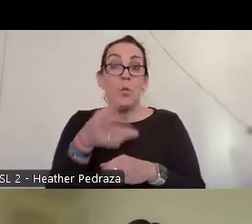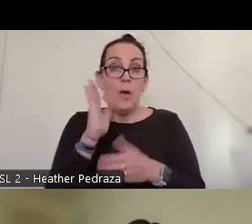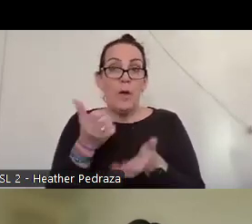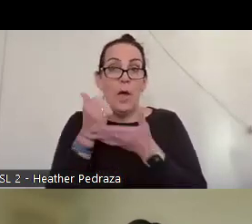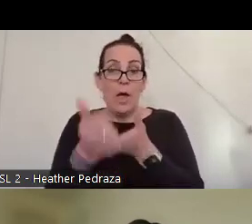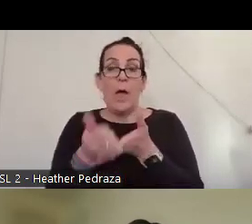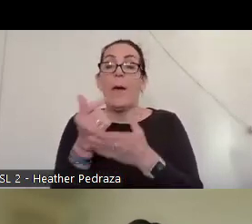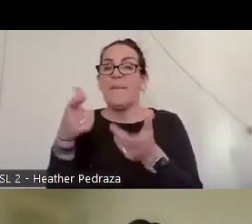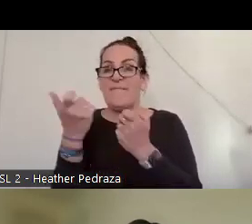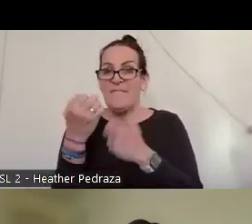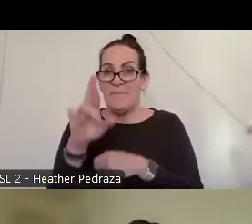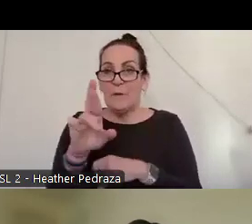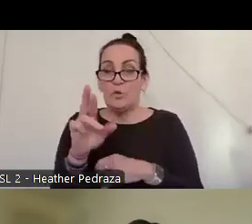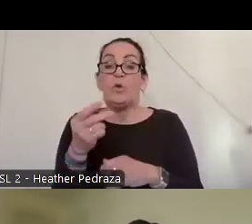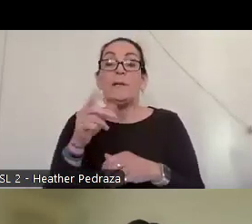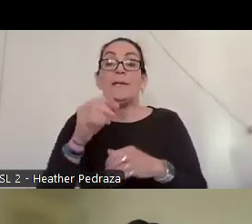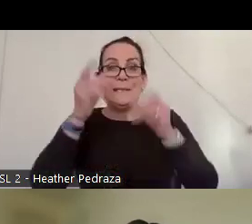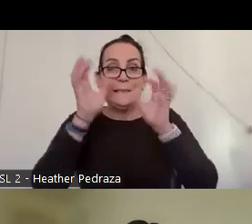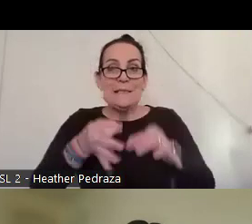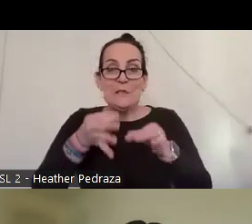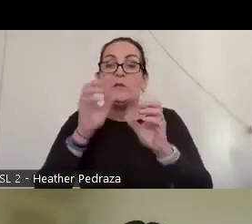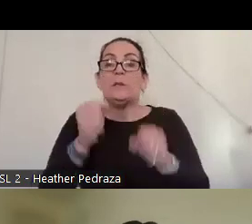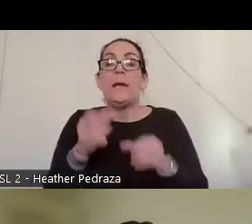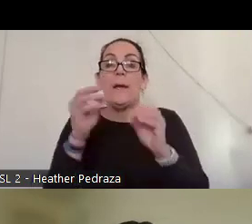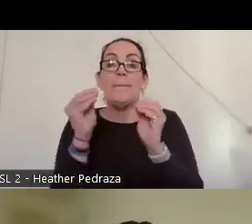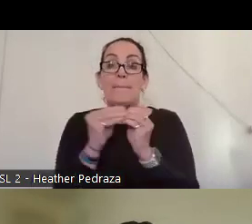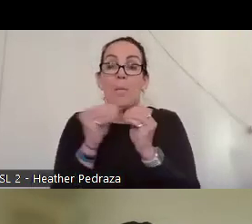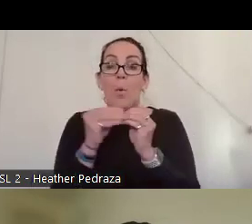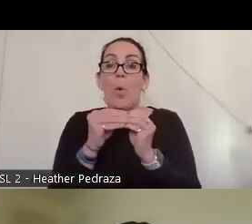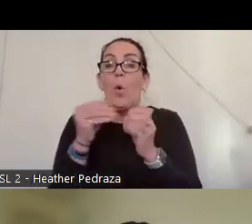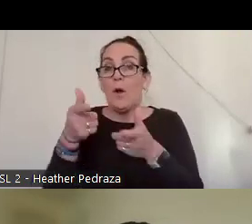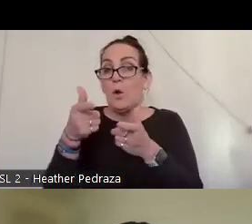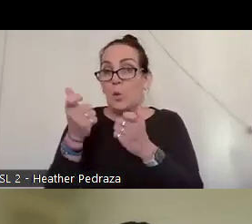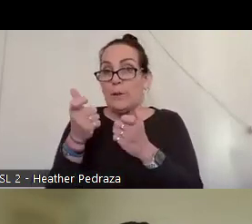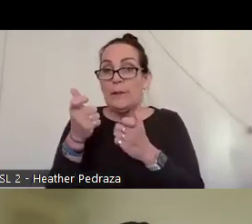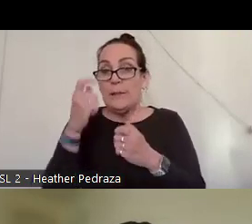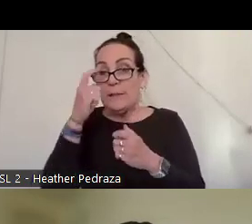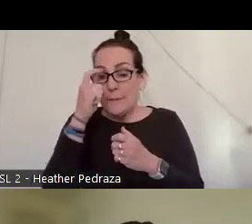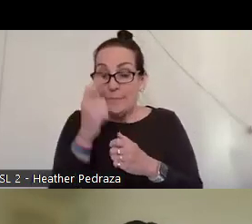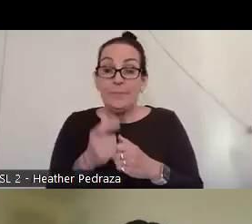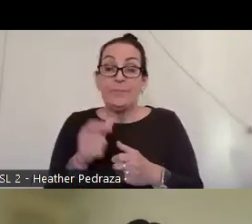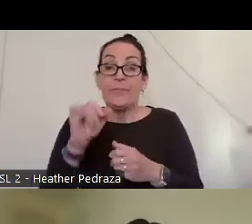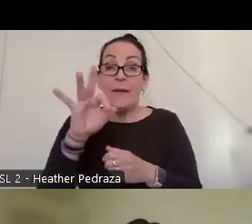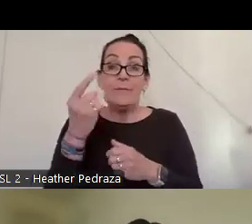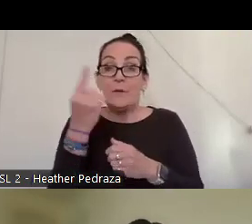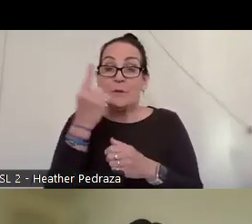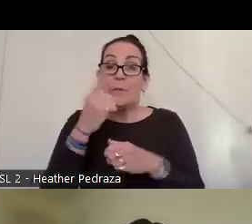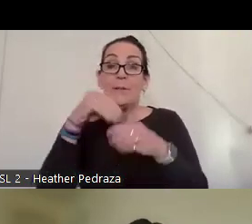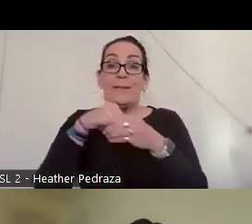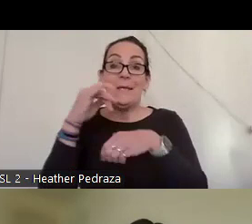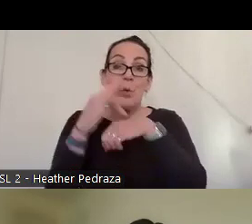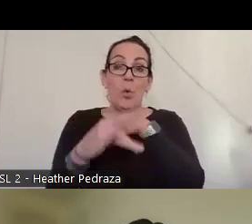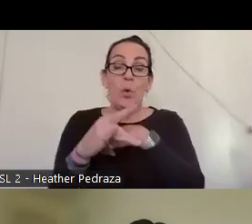that decisions will be rendered more quickly, so that if someone is in the early stage and